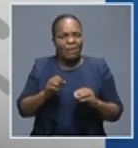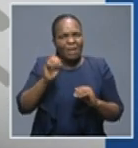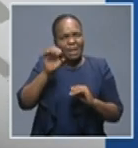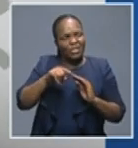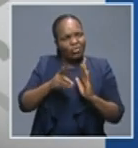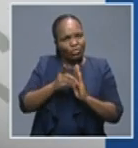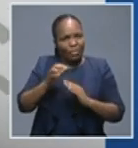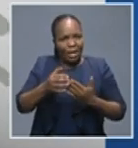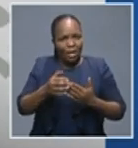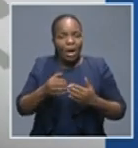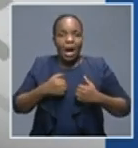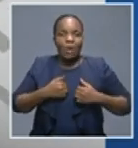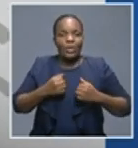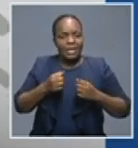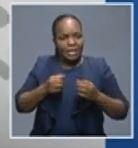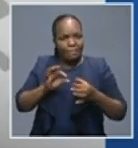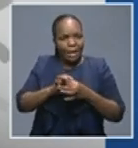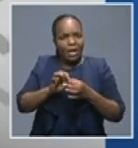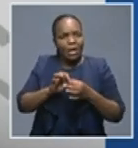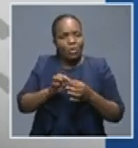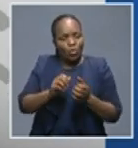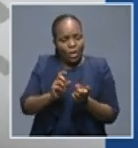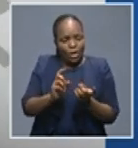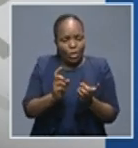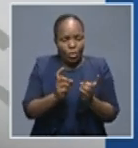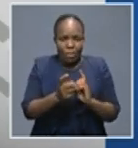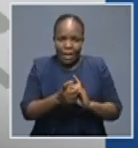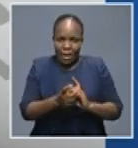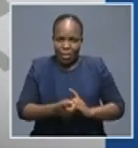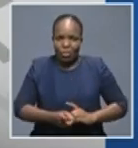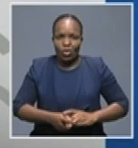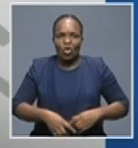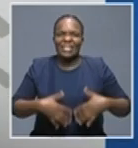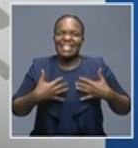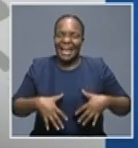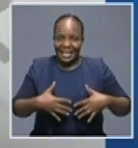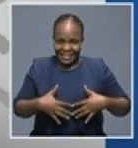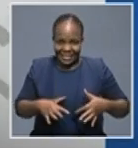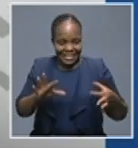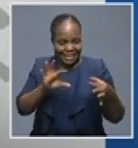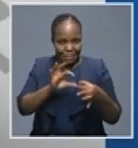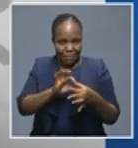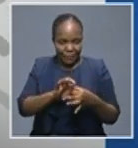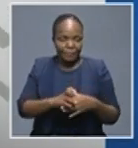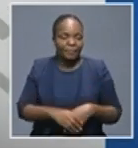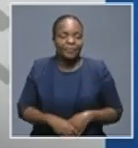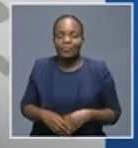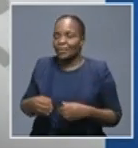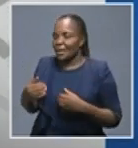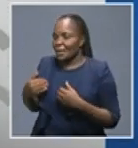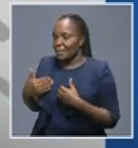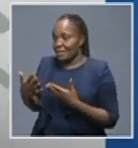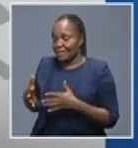we industrialize. So I just thought that I need to single out that outcome. All right, then. Well, thank you so much,